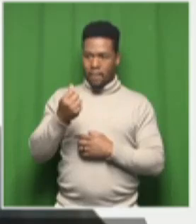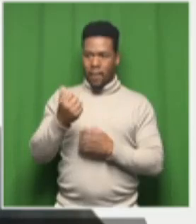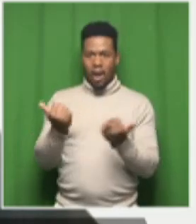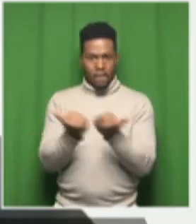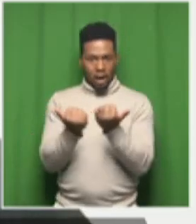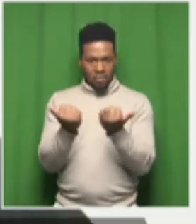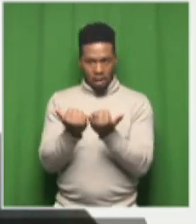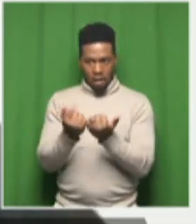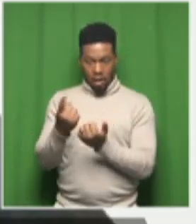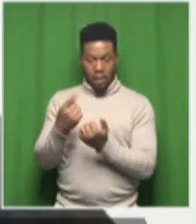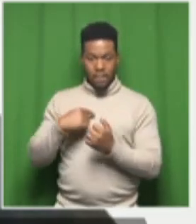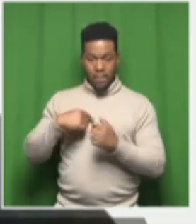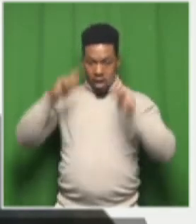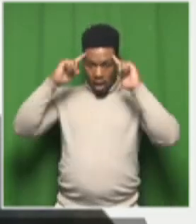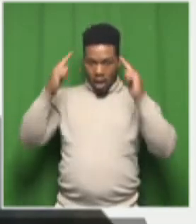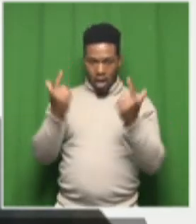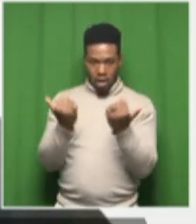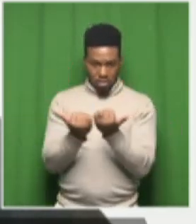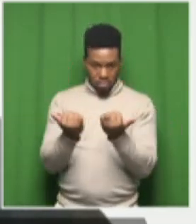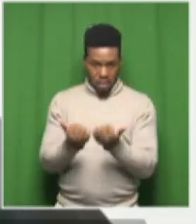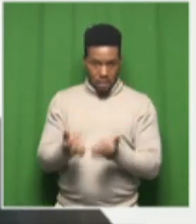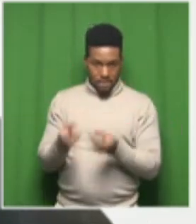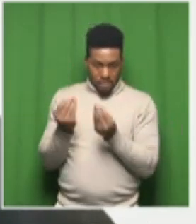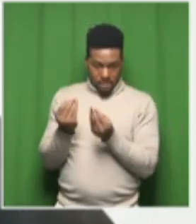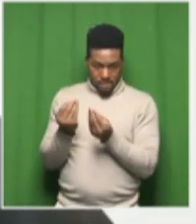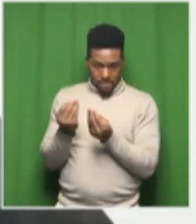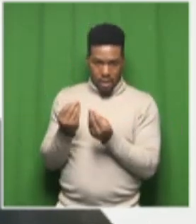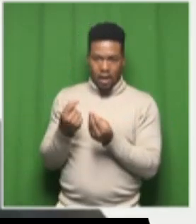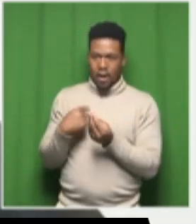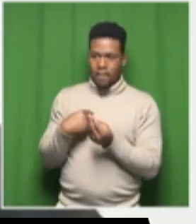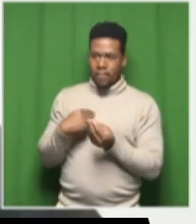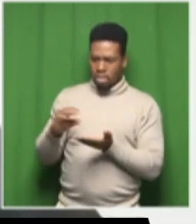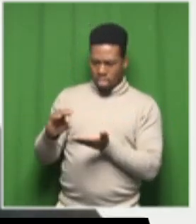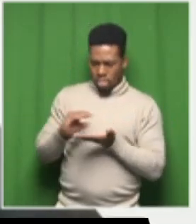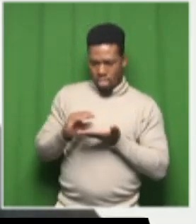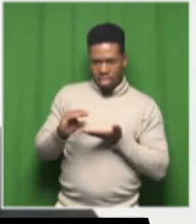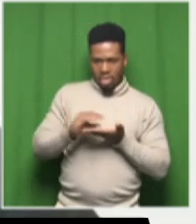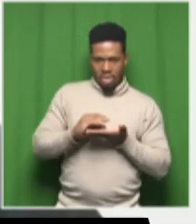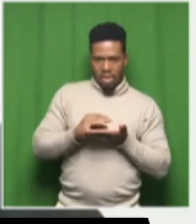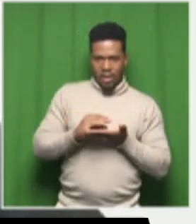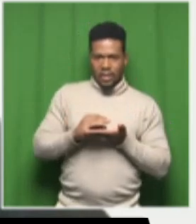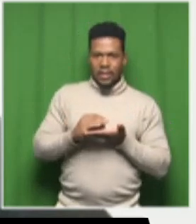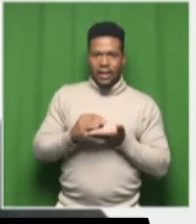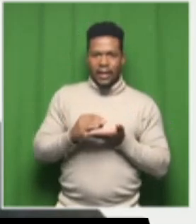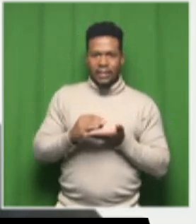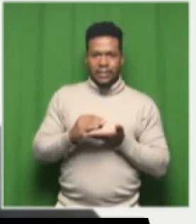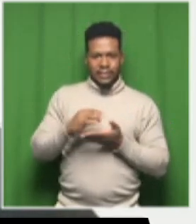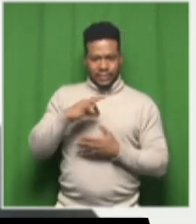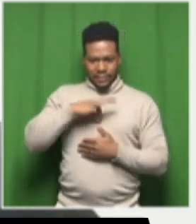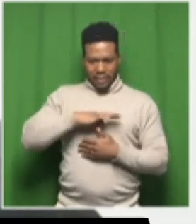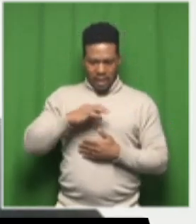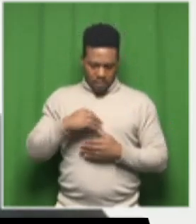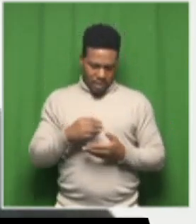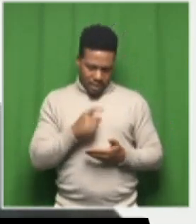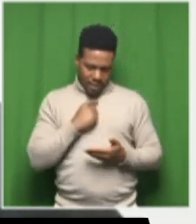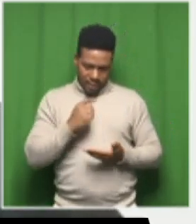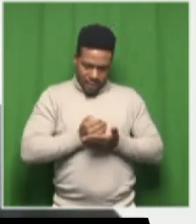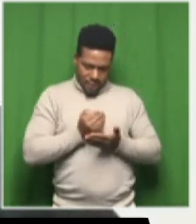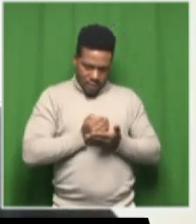internship from Dr. Da. And then at that time, I didn't have money, so I used the stipend to start my